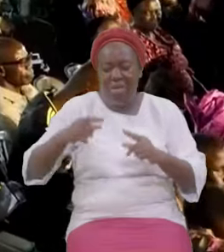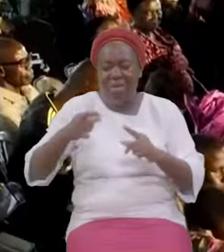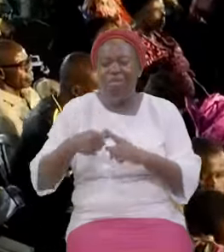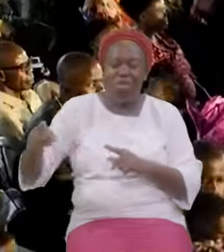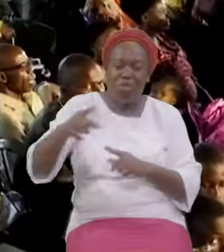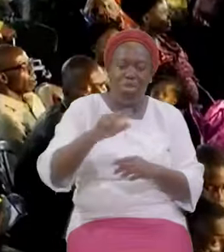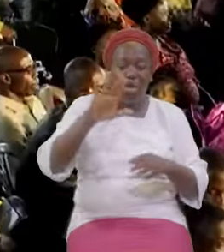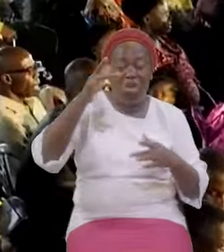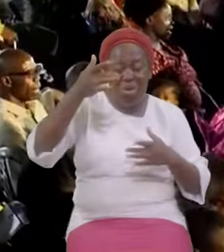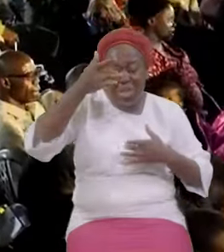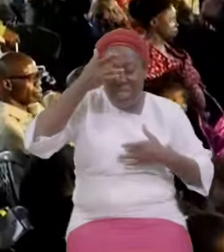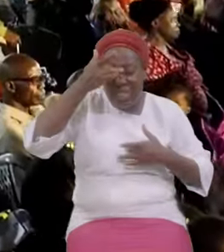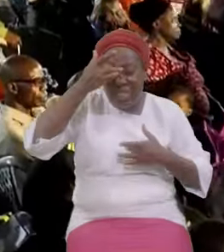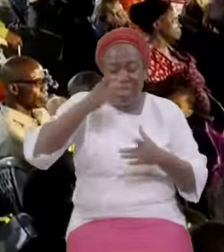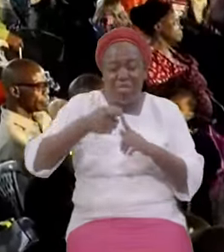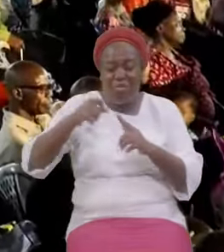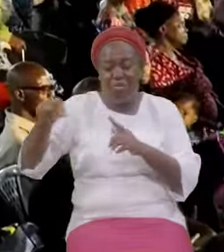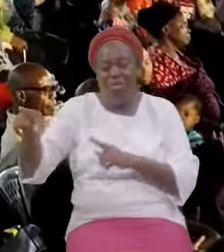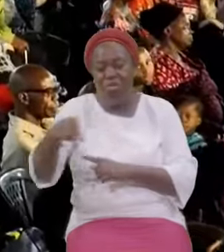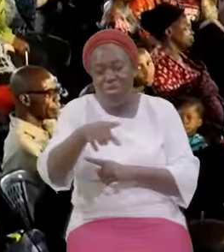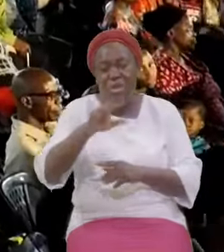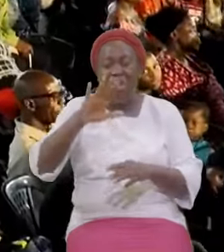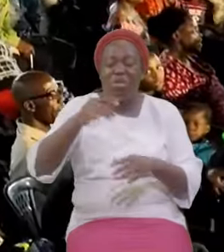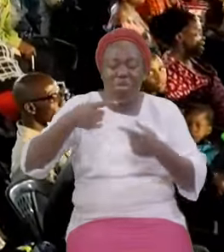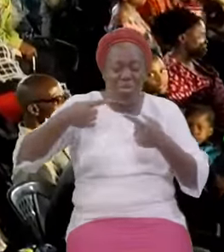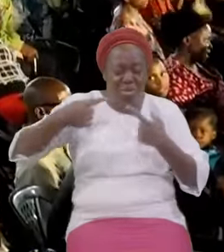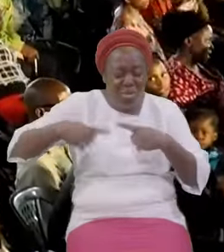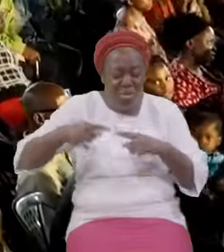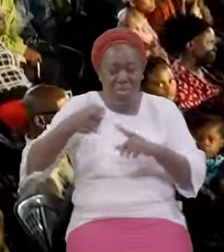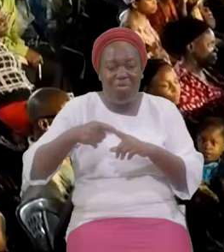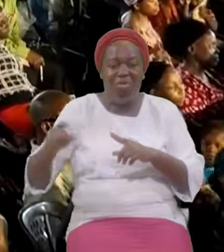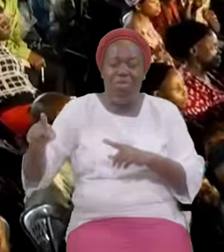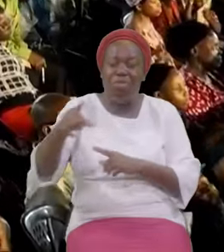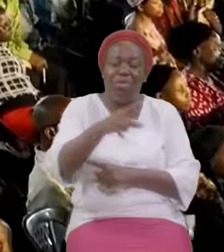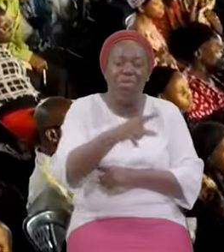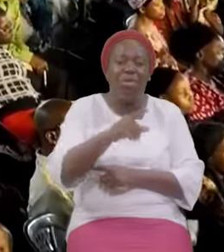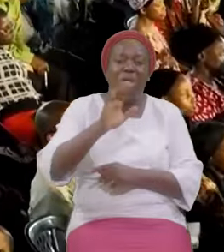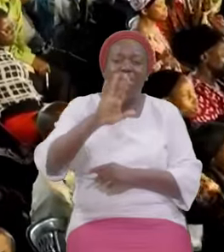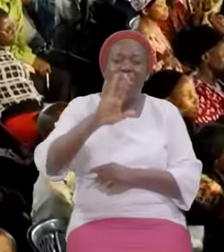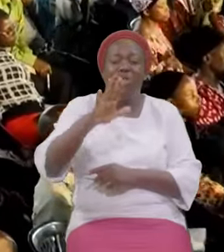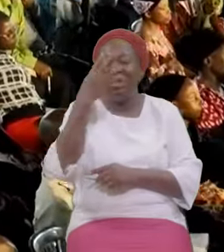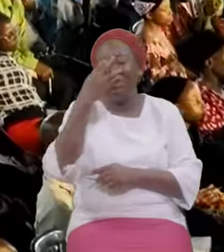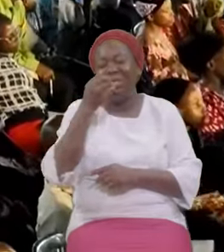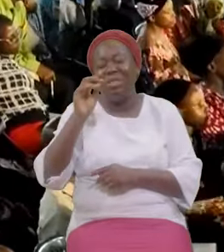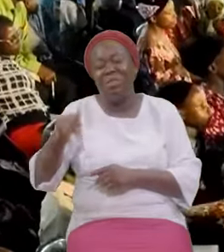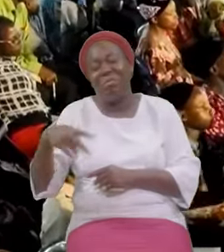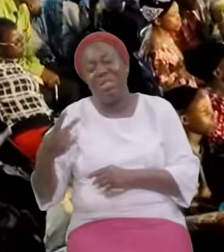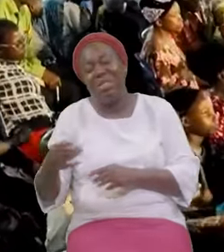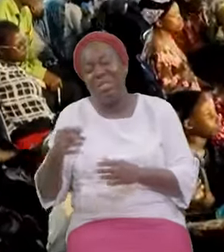of you, your torment of you, your sleepless night of